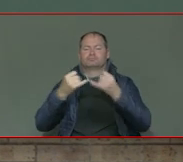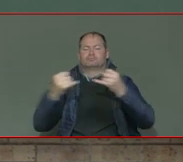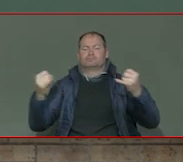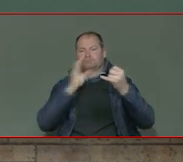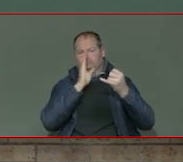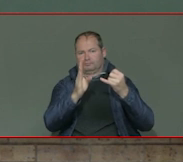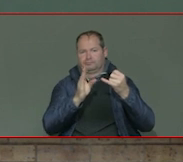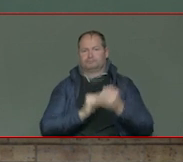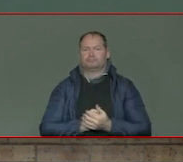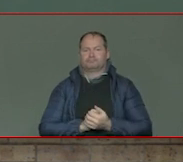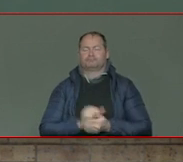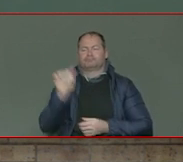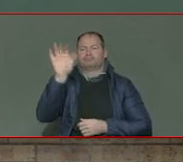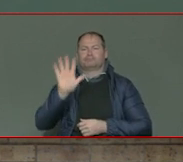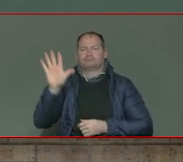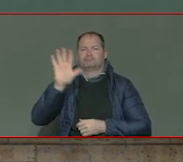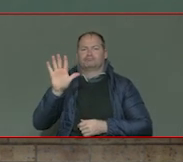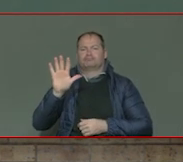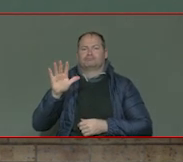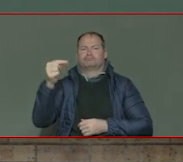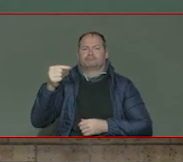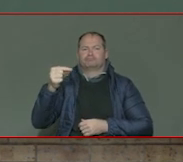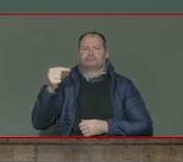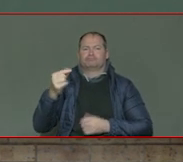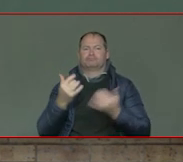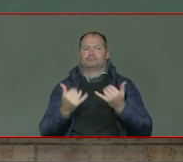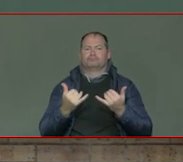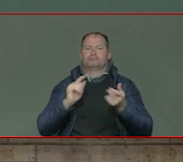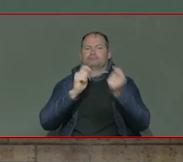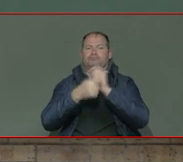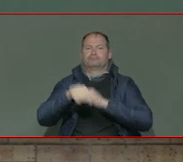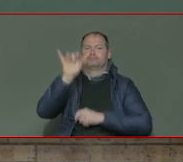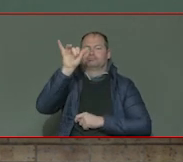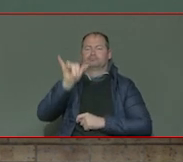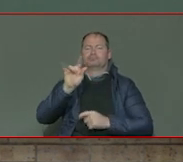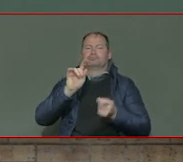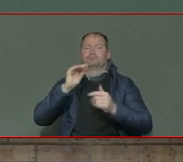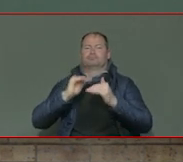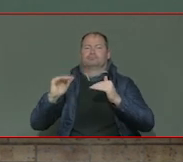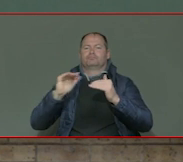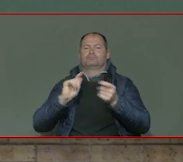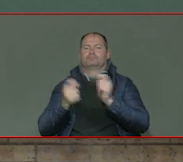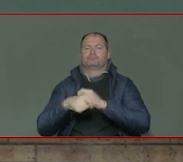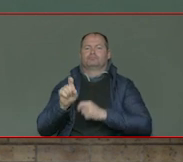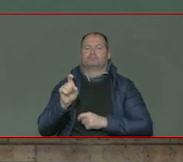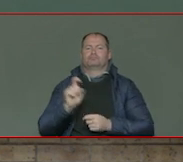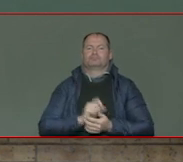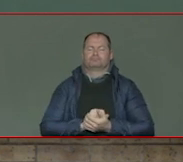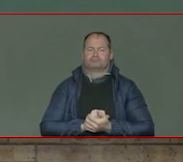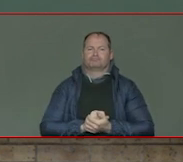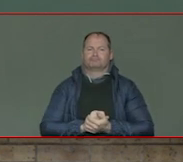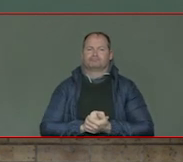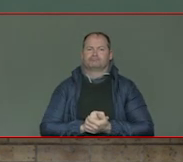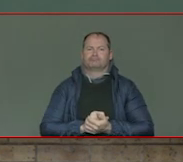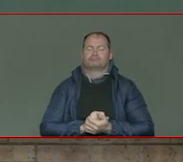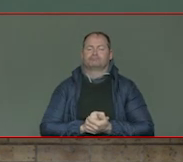Correct. Average gradient is changing y over changing x. Is that clear? Which is